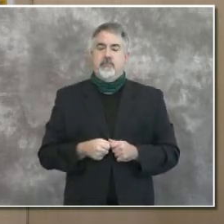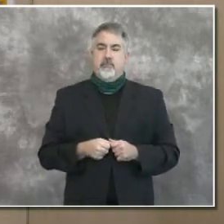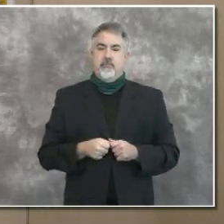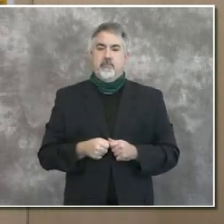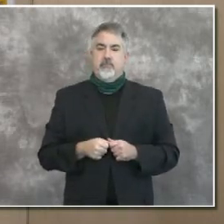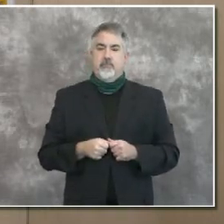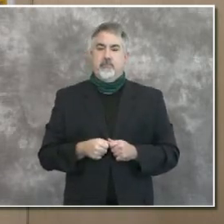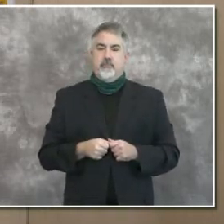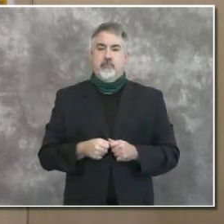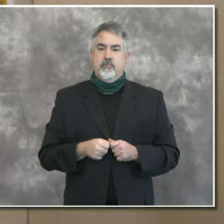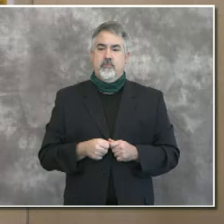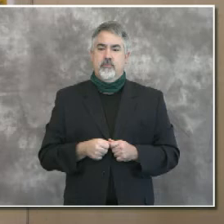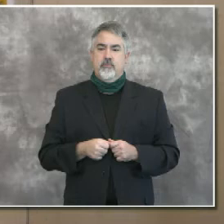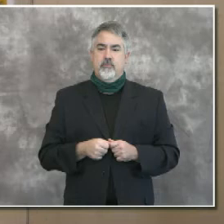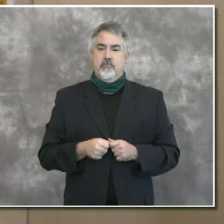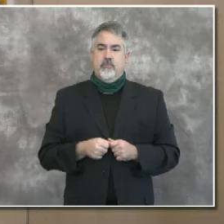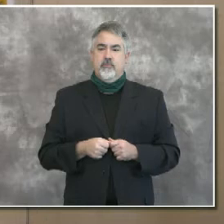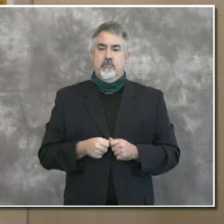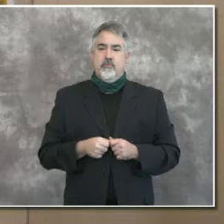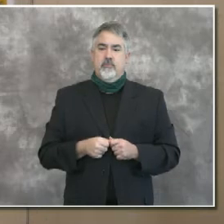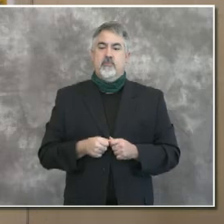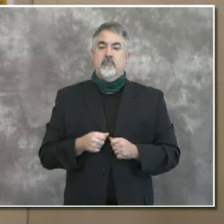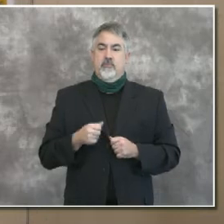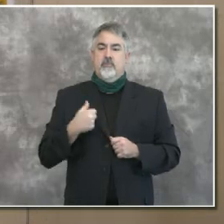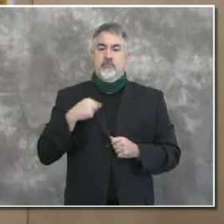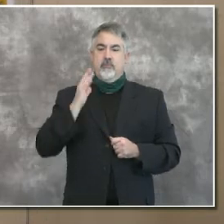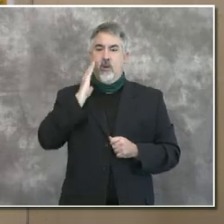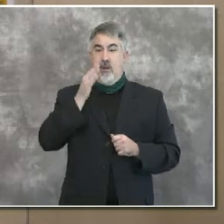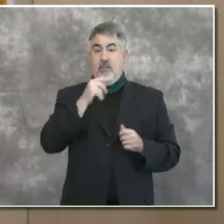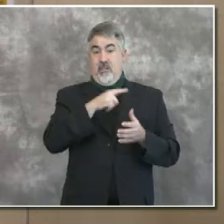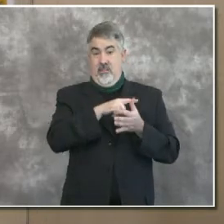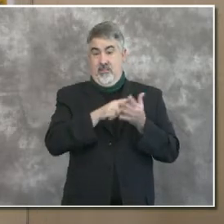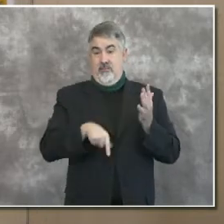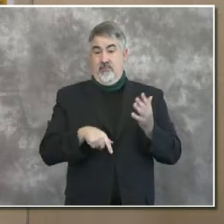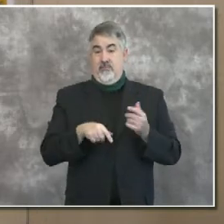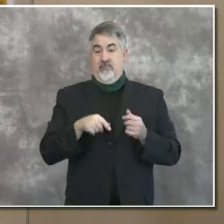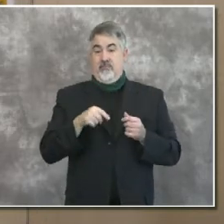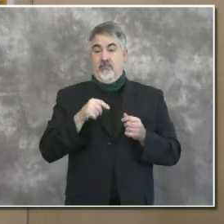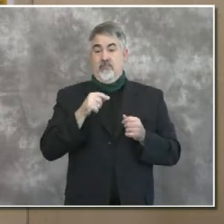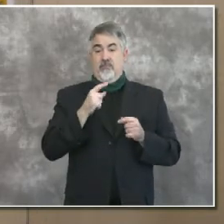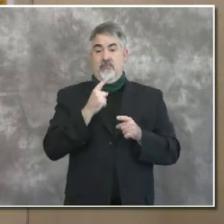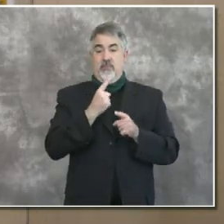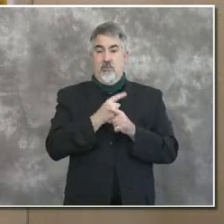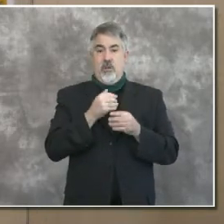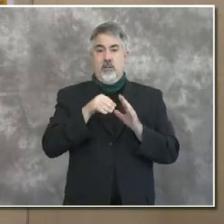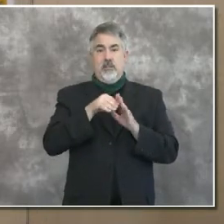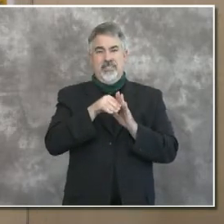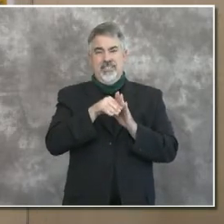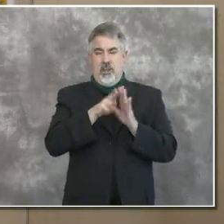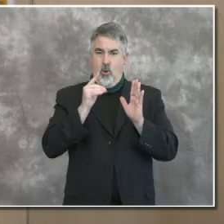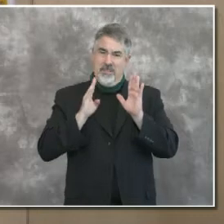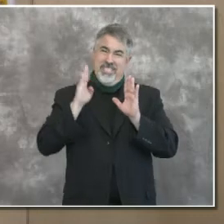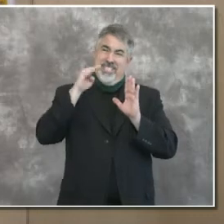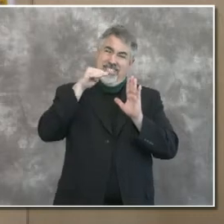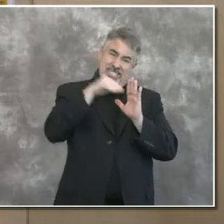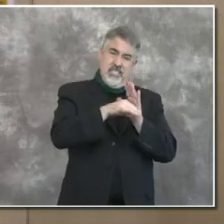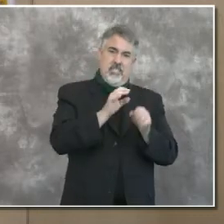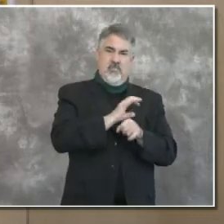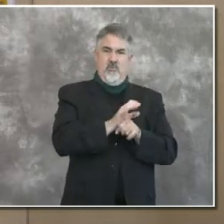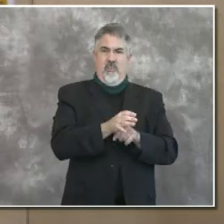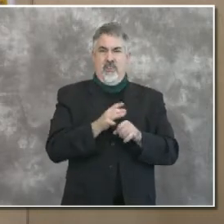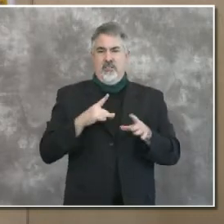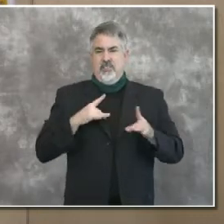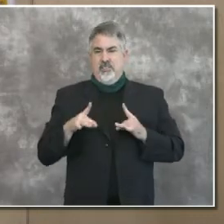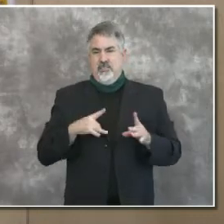the expectation that these metrics will be trending in the right direction. But this can only happen with your